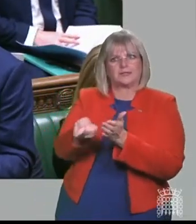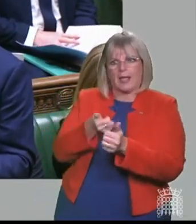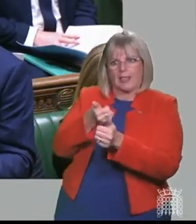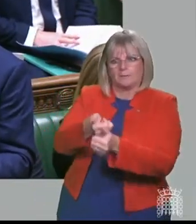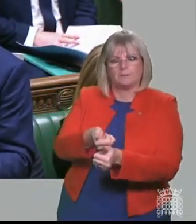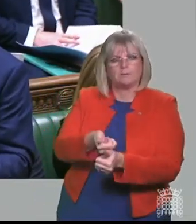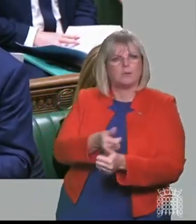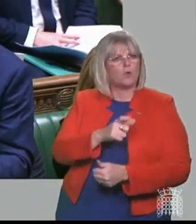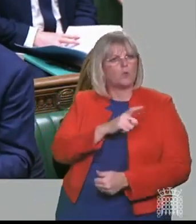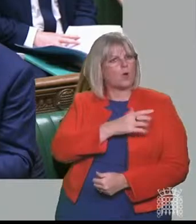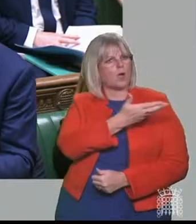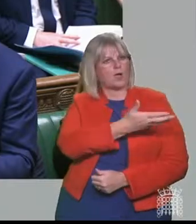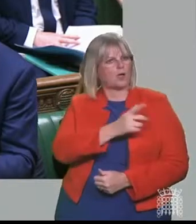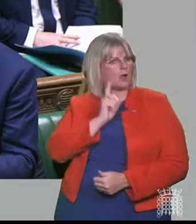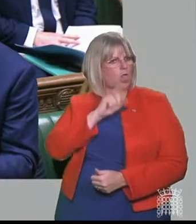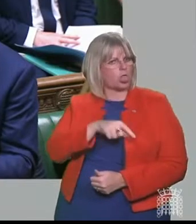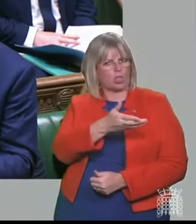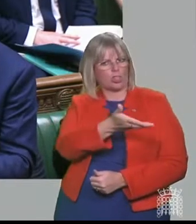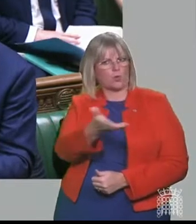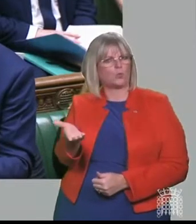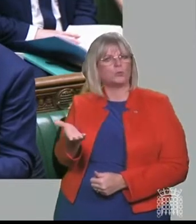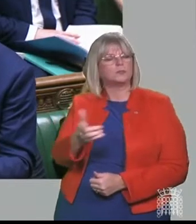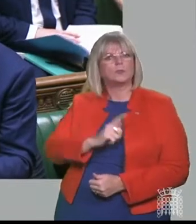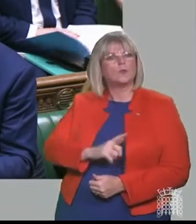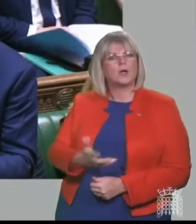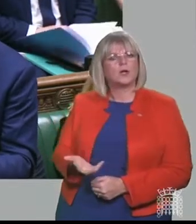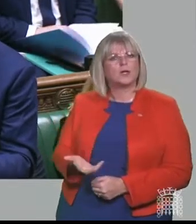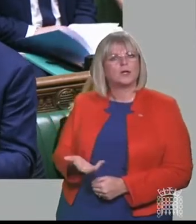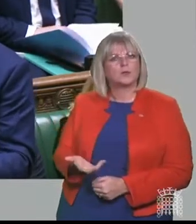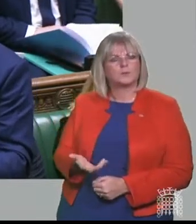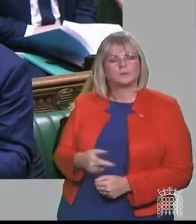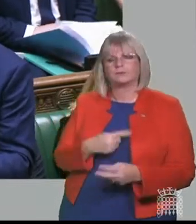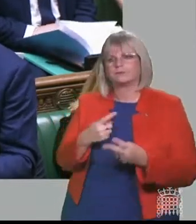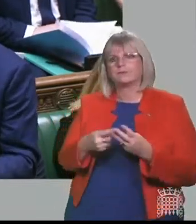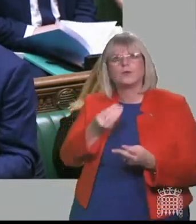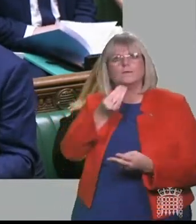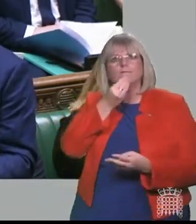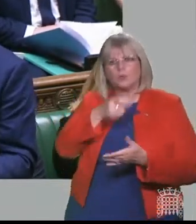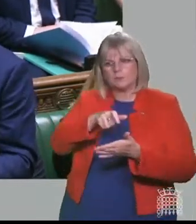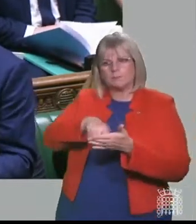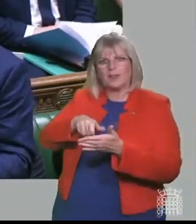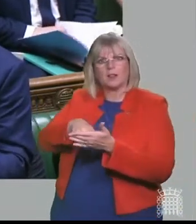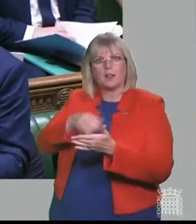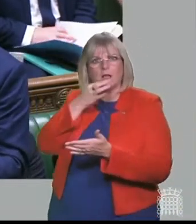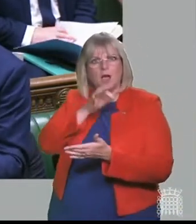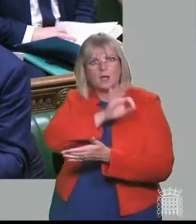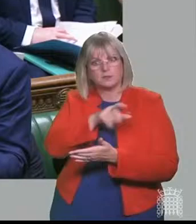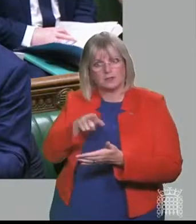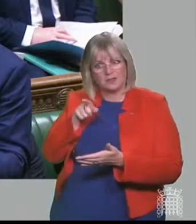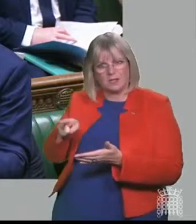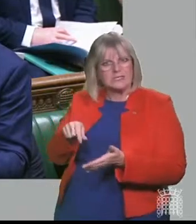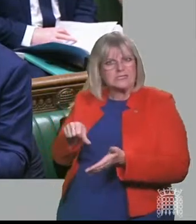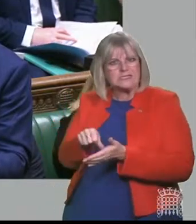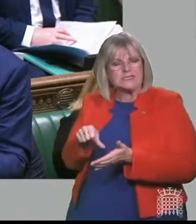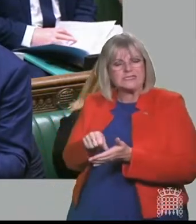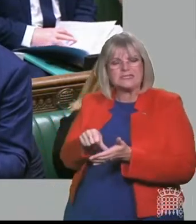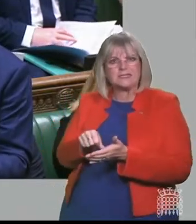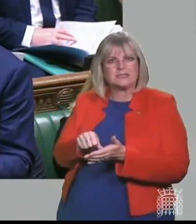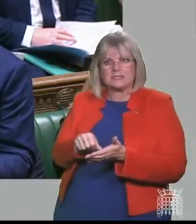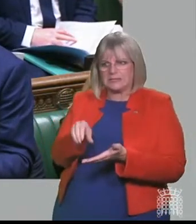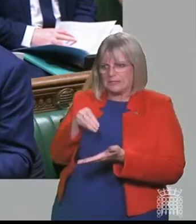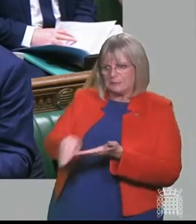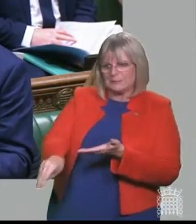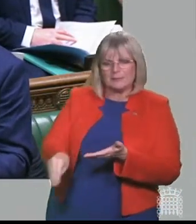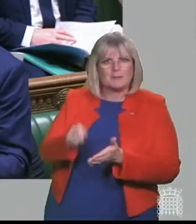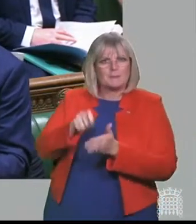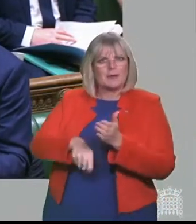those people struggling? On food bills, we asked for action to help people struggling to pay their bills at the checkout, to work like,